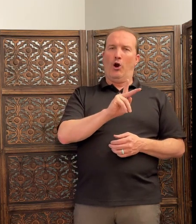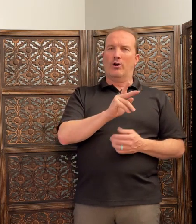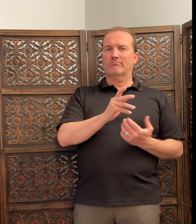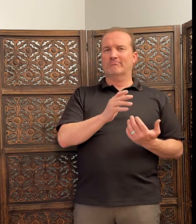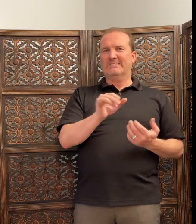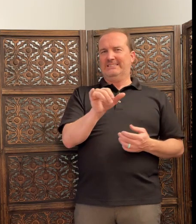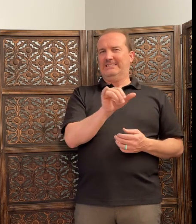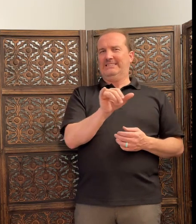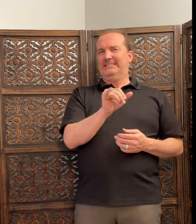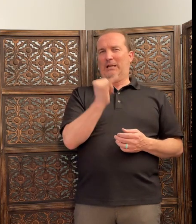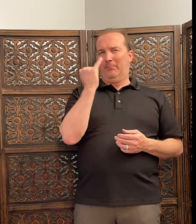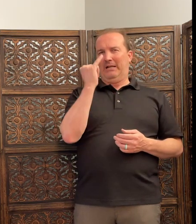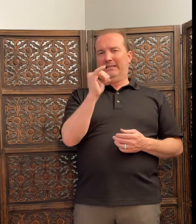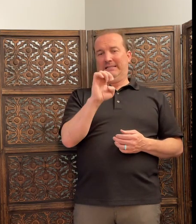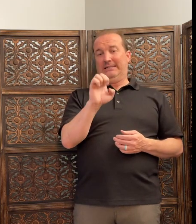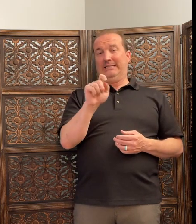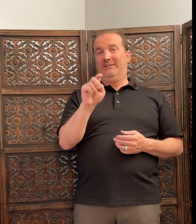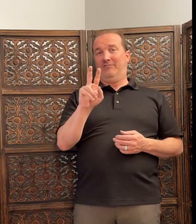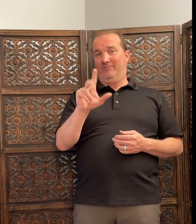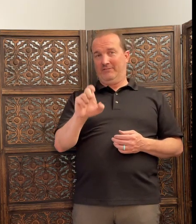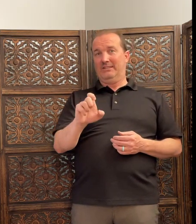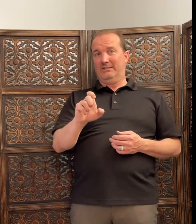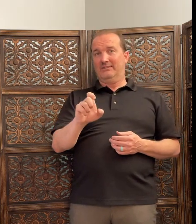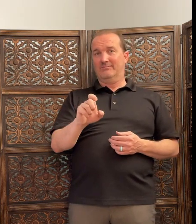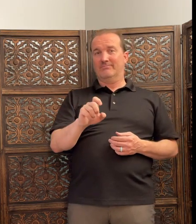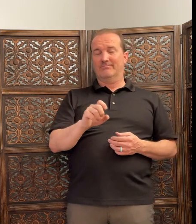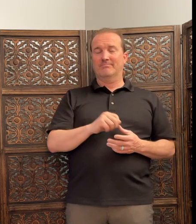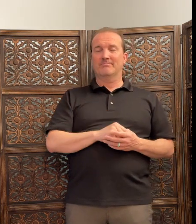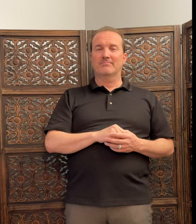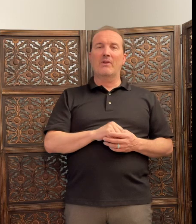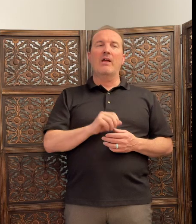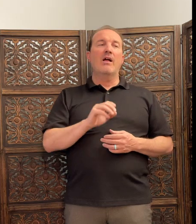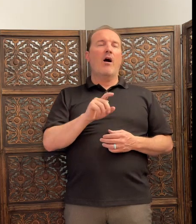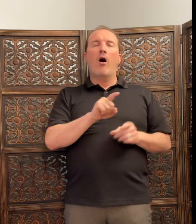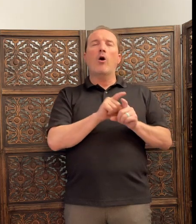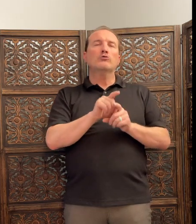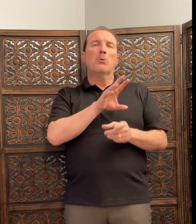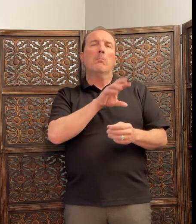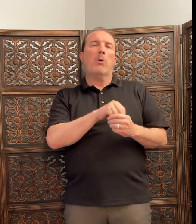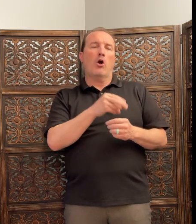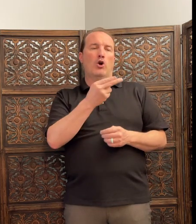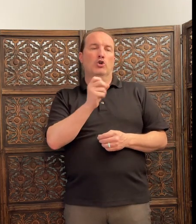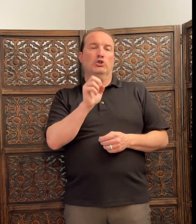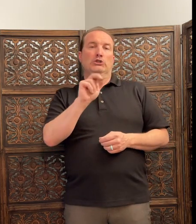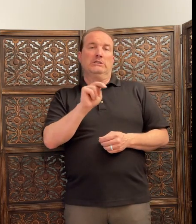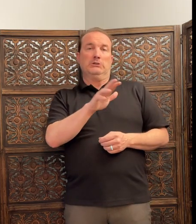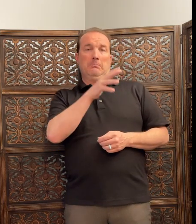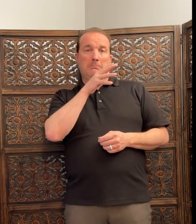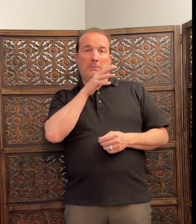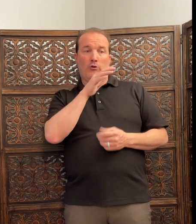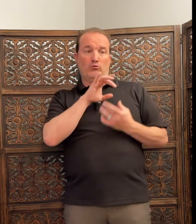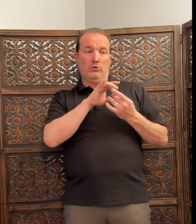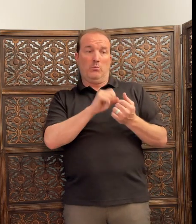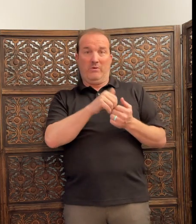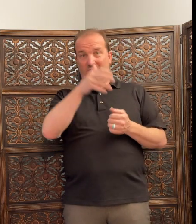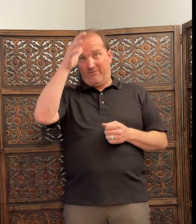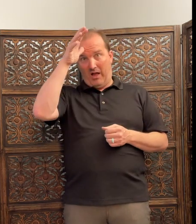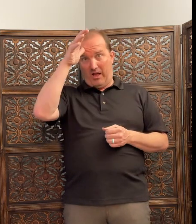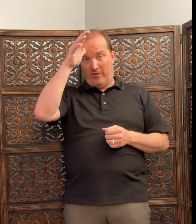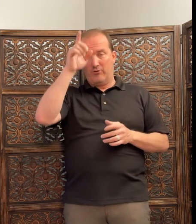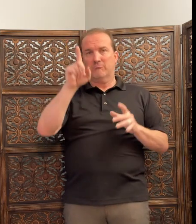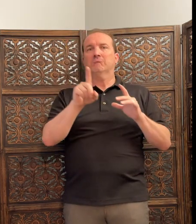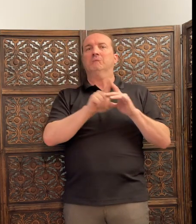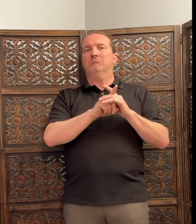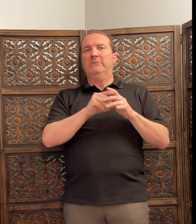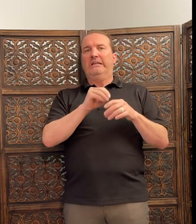in the novel was based on the actual mayor of Eatonville, Mayor Joe Clark. There are also parts of Hurston's mother's relationship with